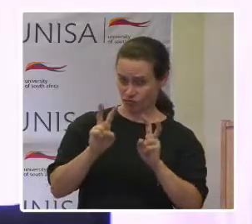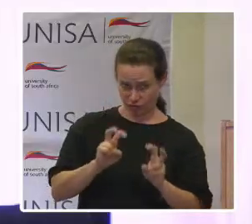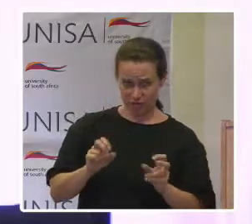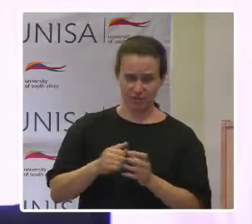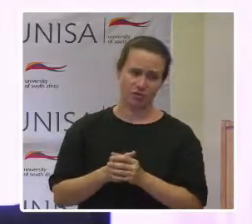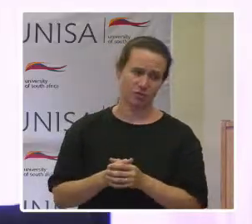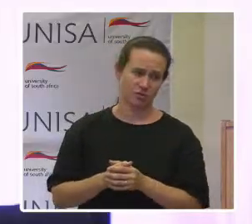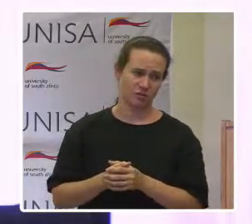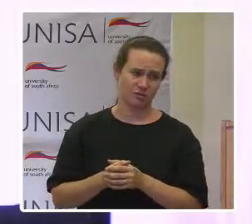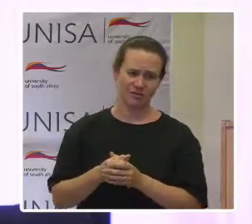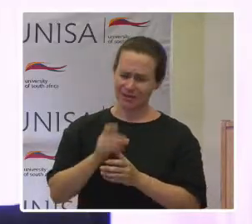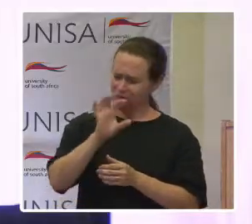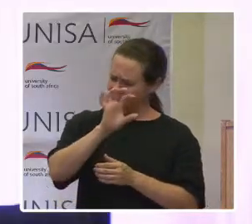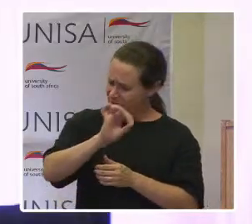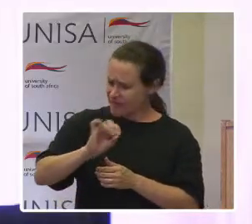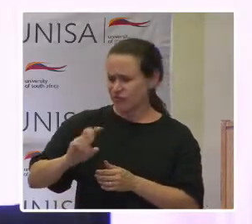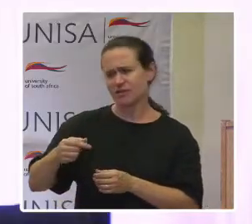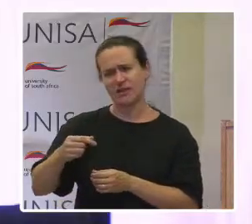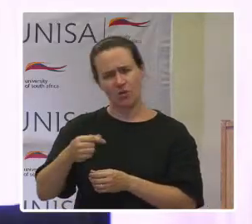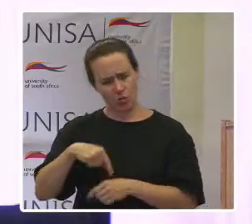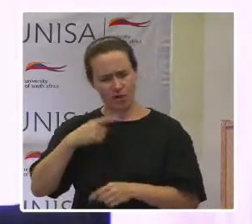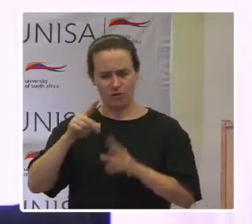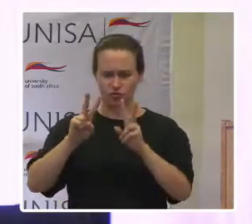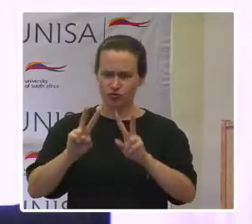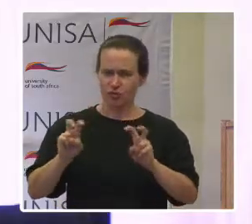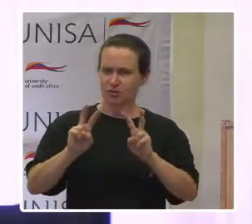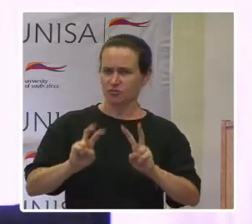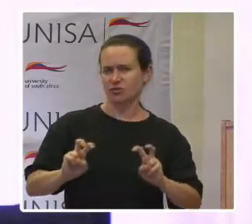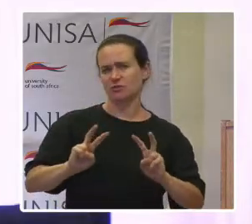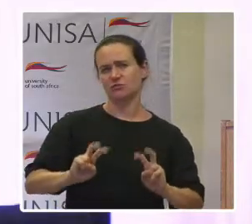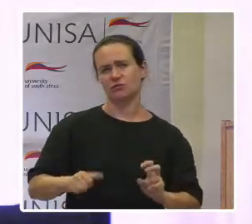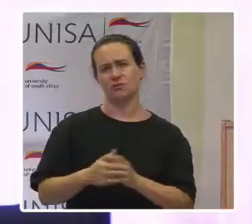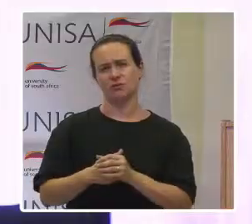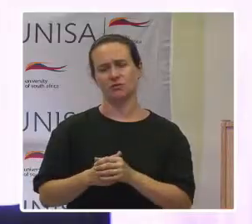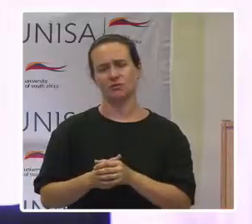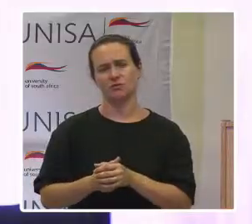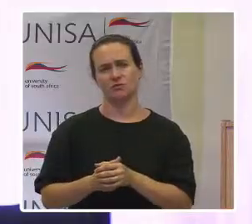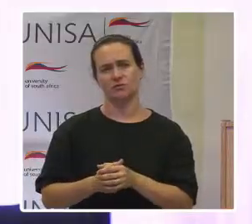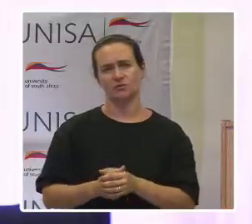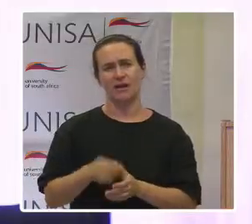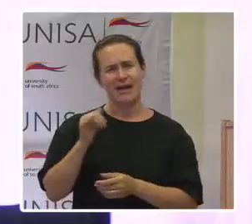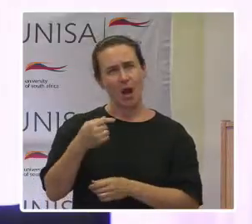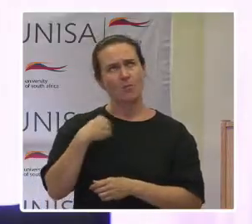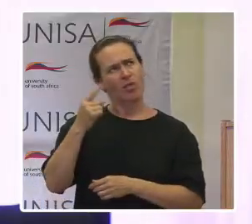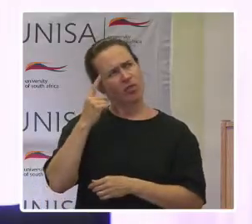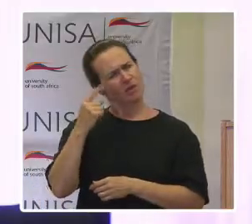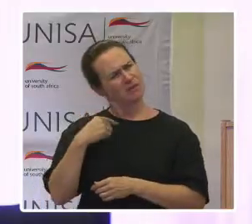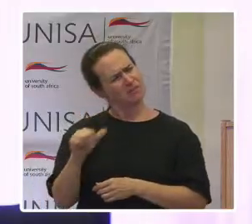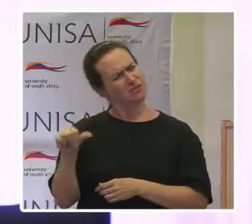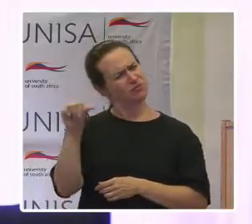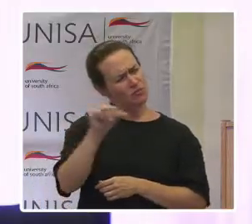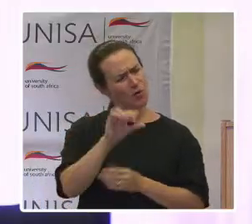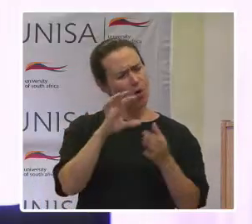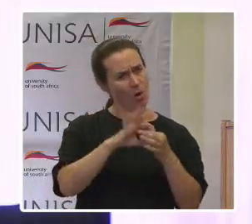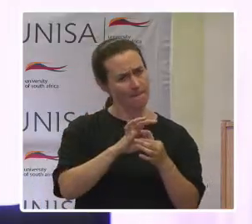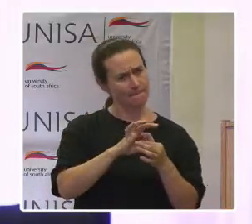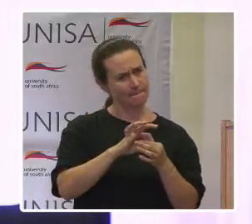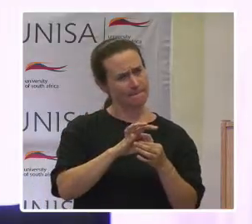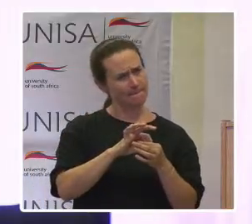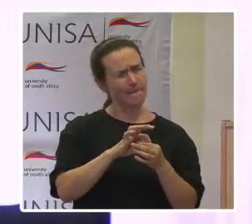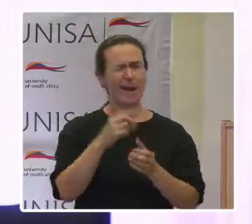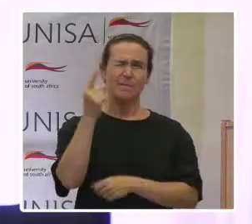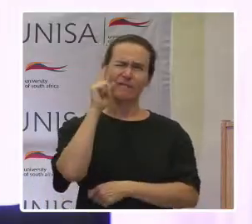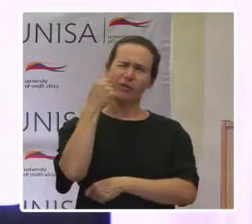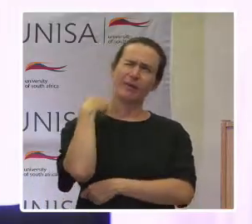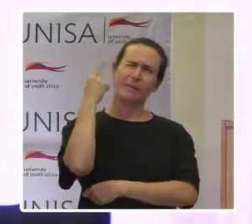that? Every day we do research. Now I'm thinking about going home. By the way, what am I going to